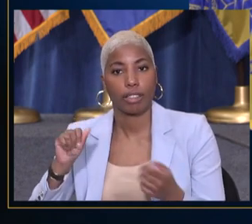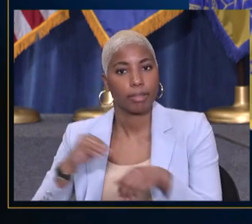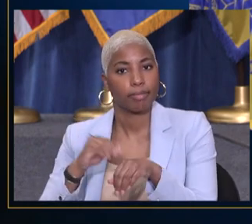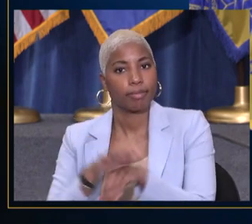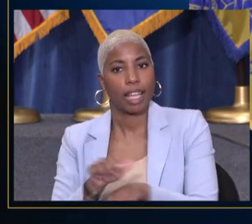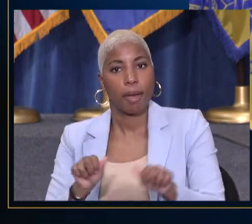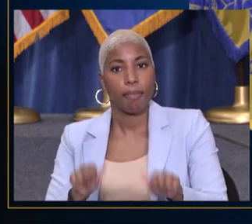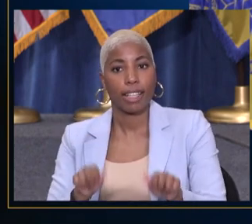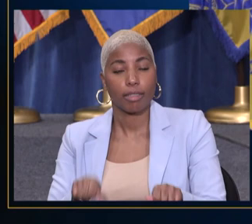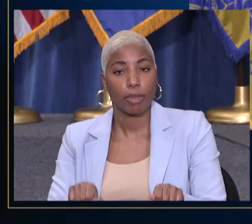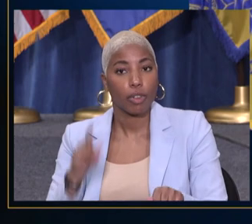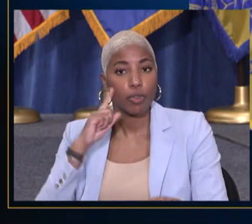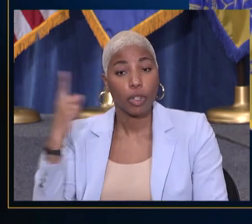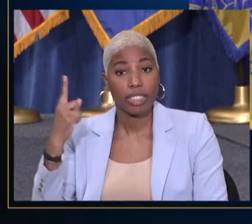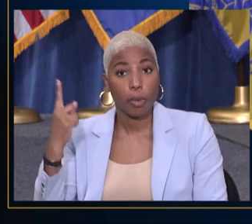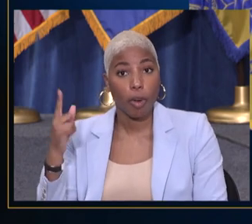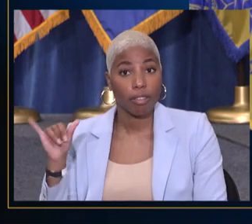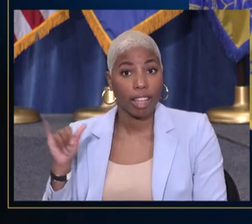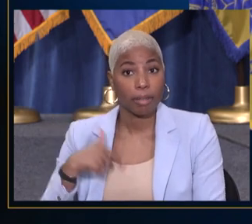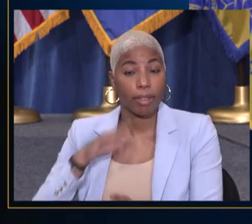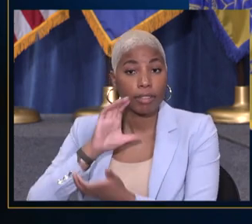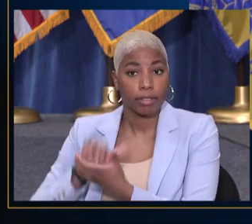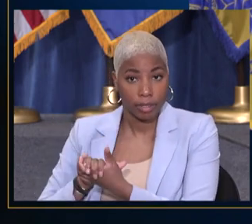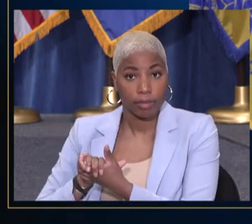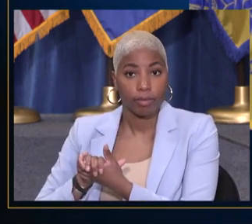for someone like my spouse,